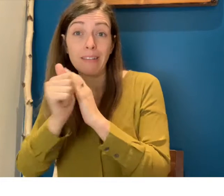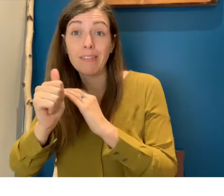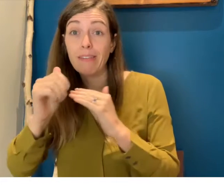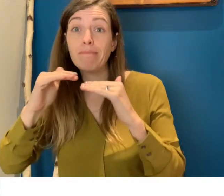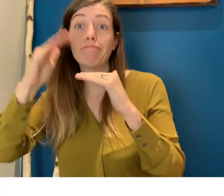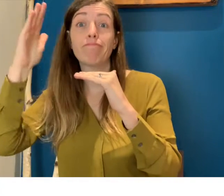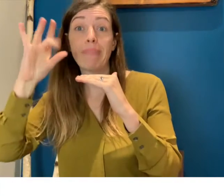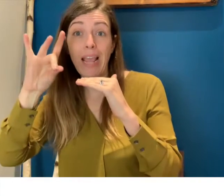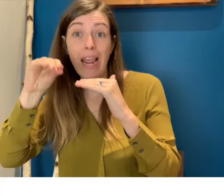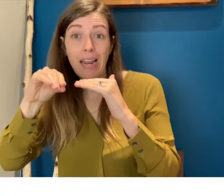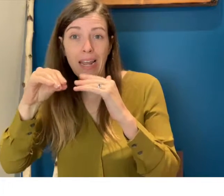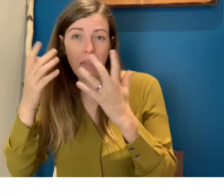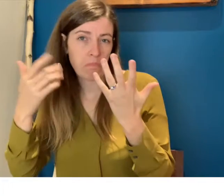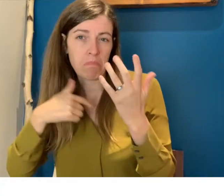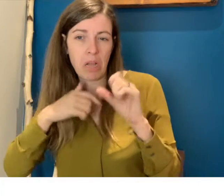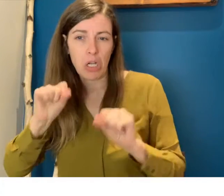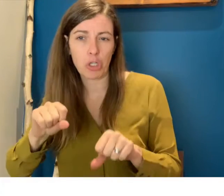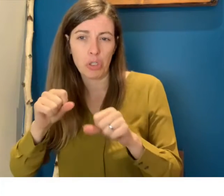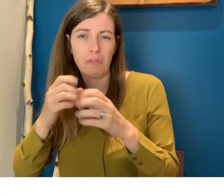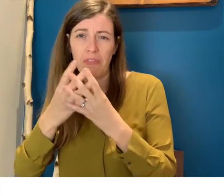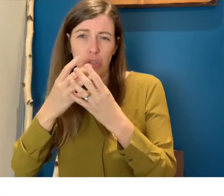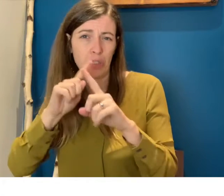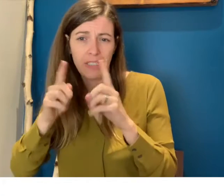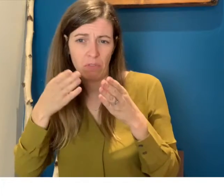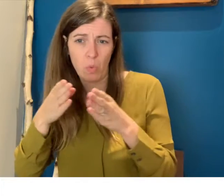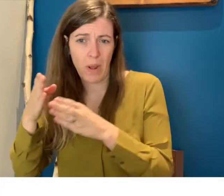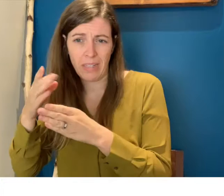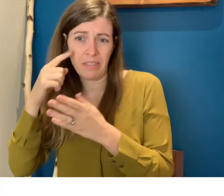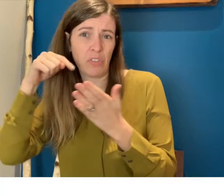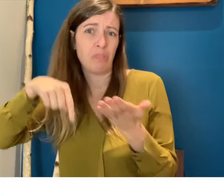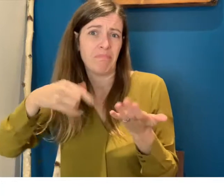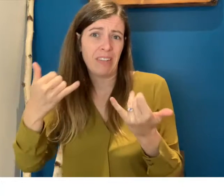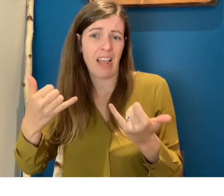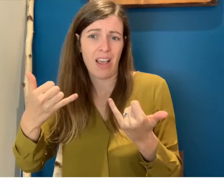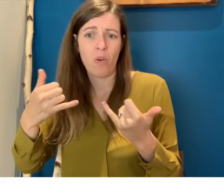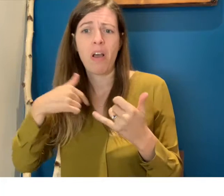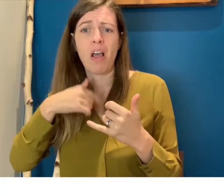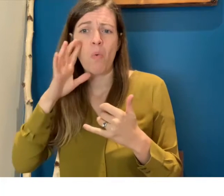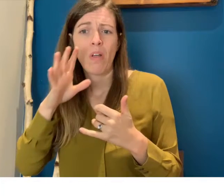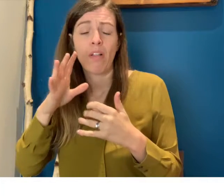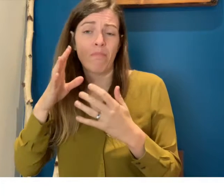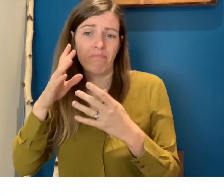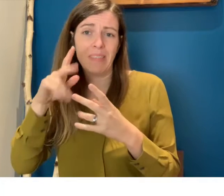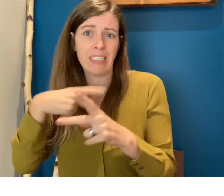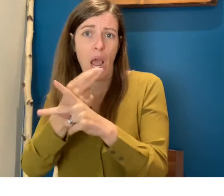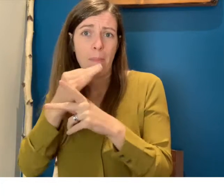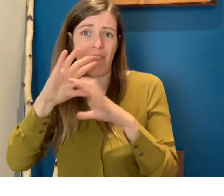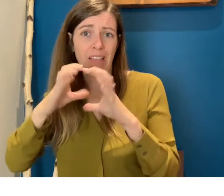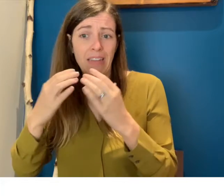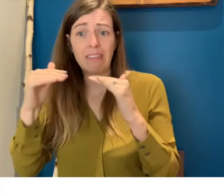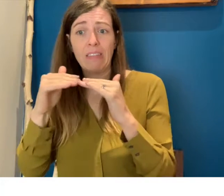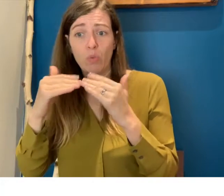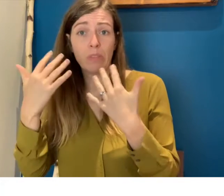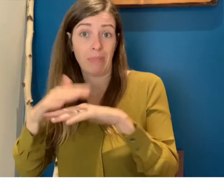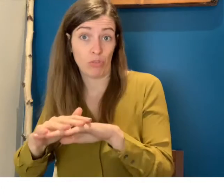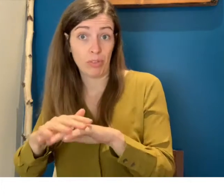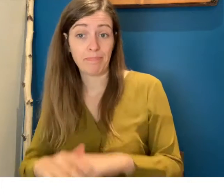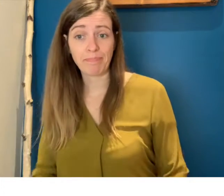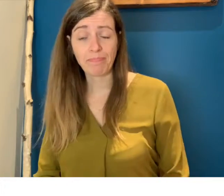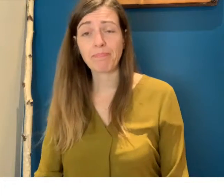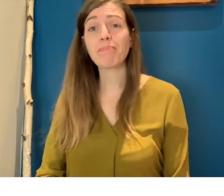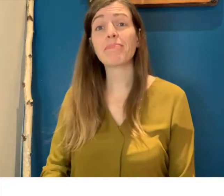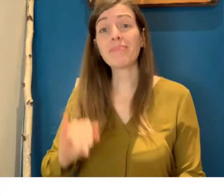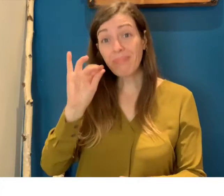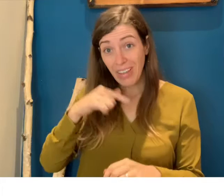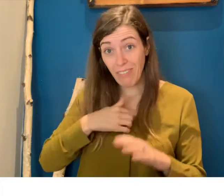of my data where the students got above an 80 in terms of their ASL score. So you could filter things in all different ways.